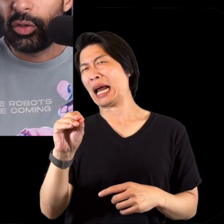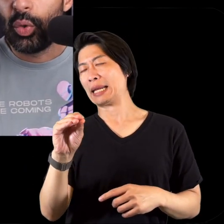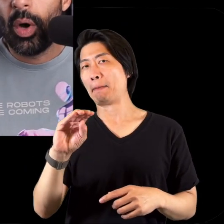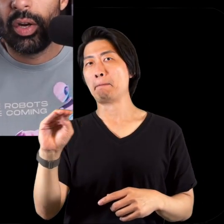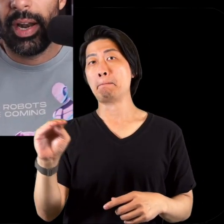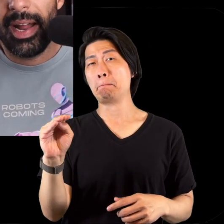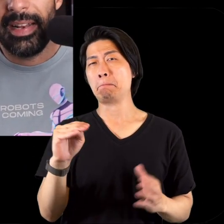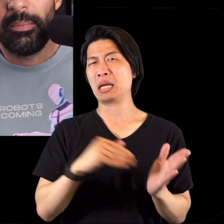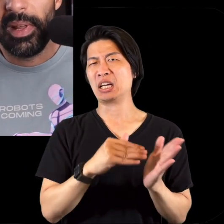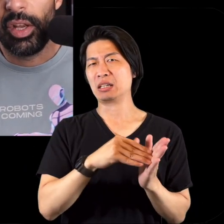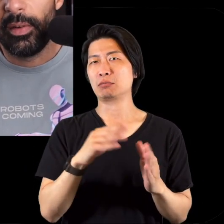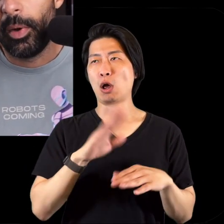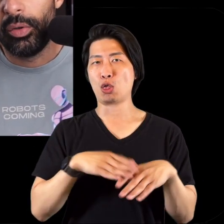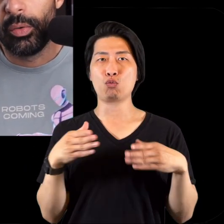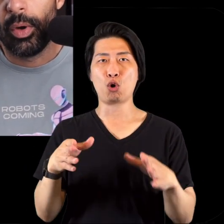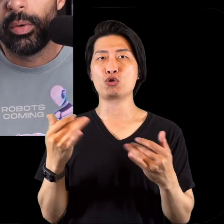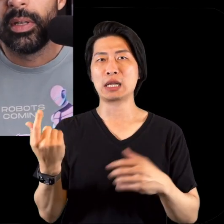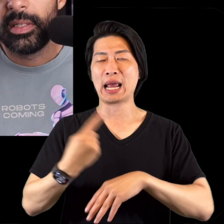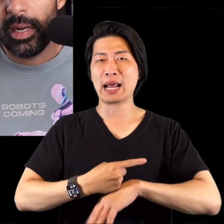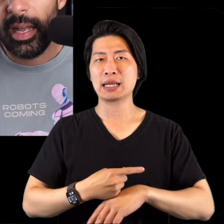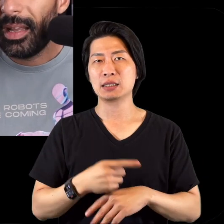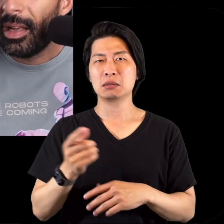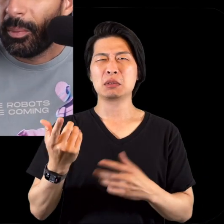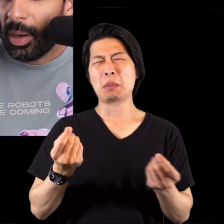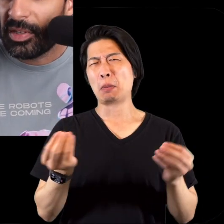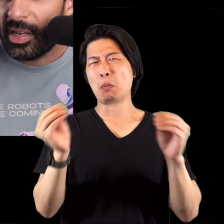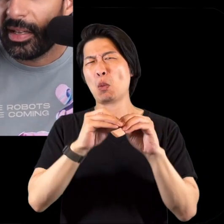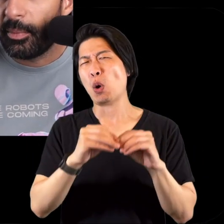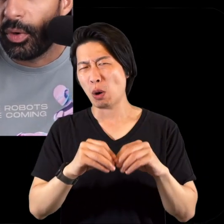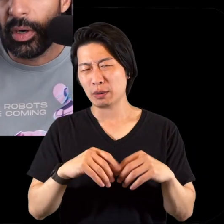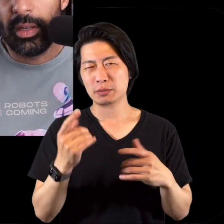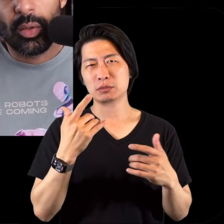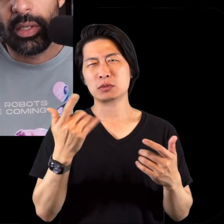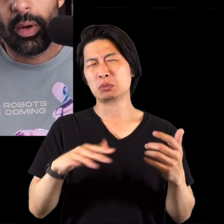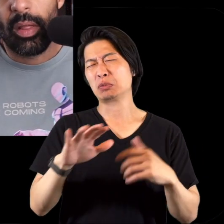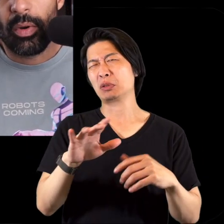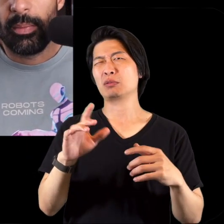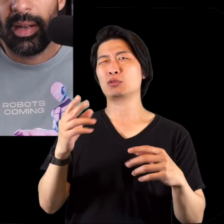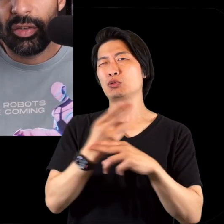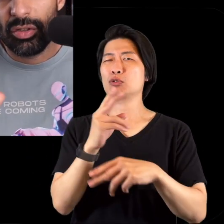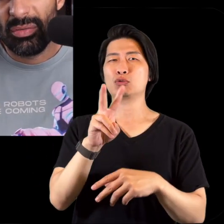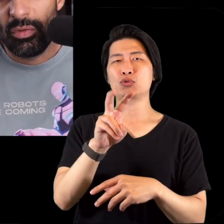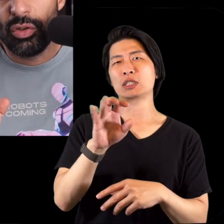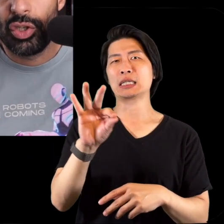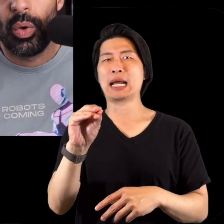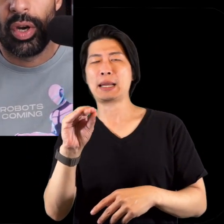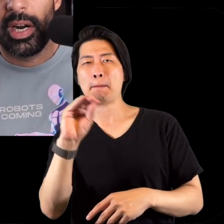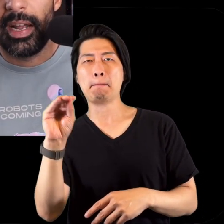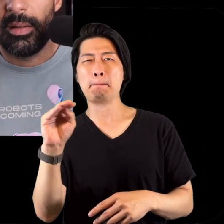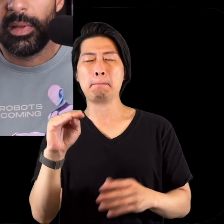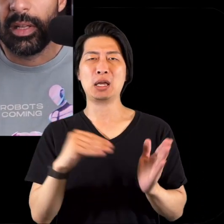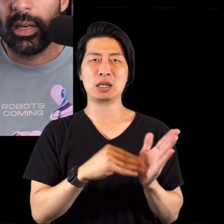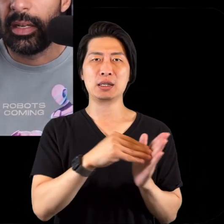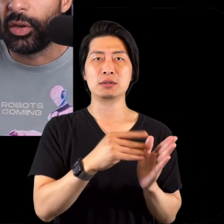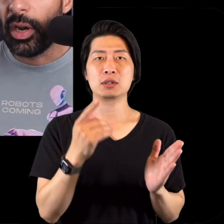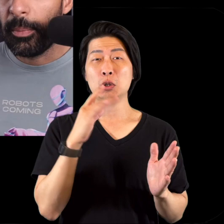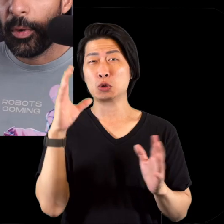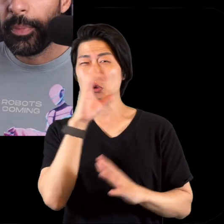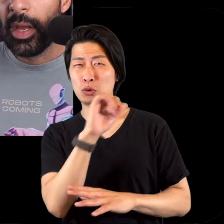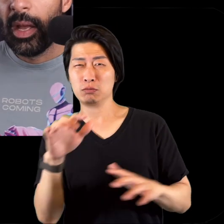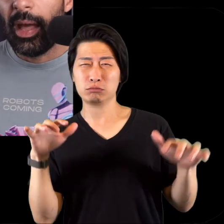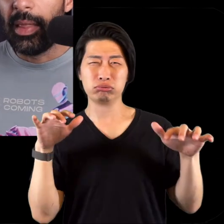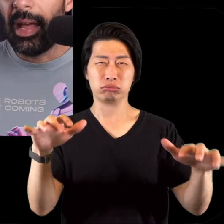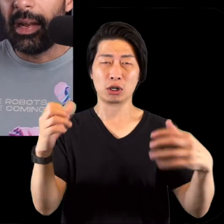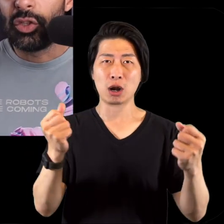There's about 290 million of them on the road today, probably slightly more in 2023, but let's just use 290 million as our